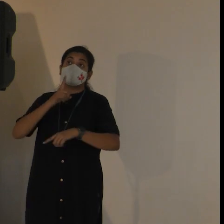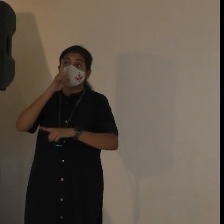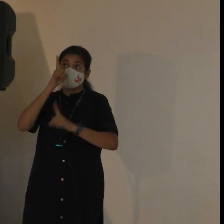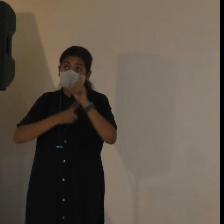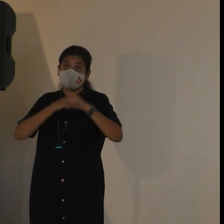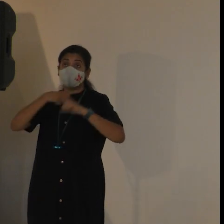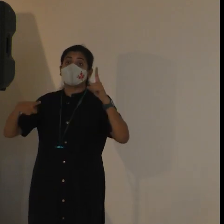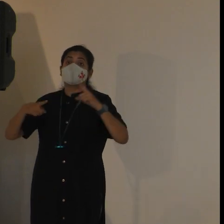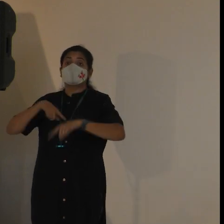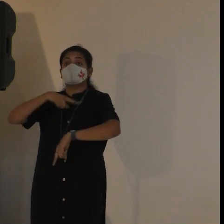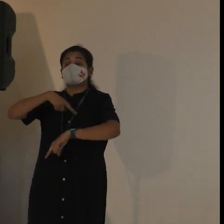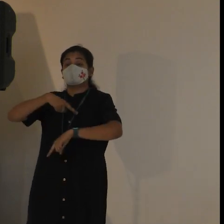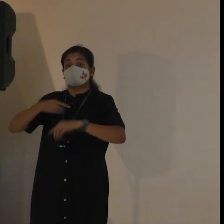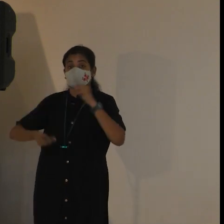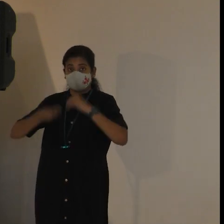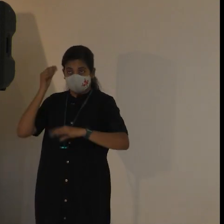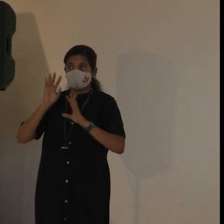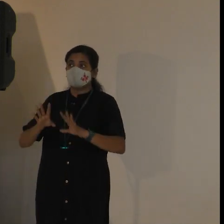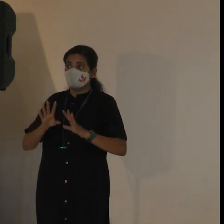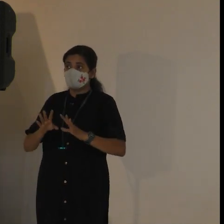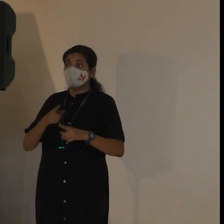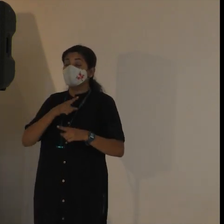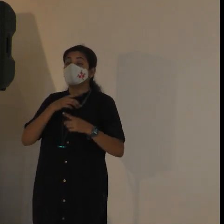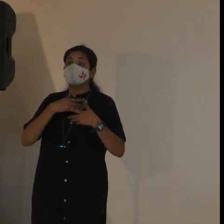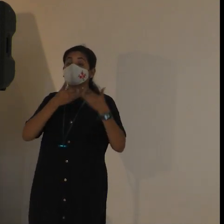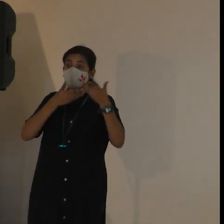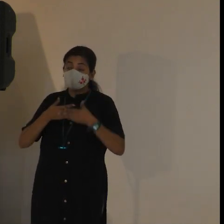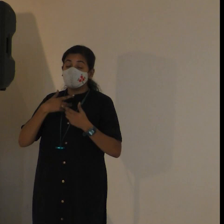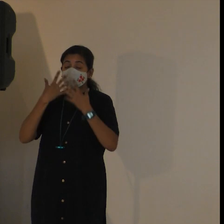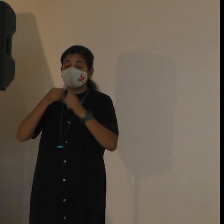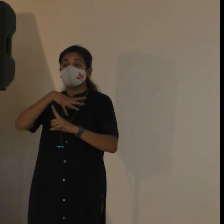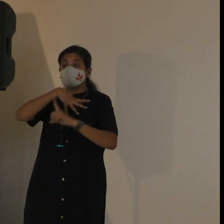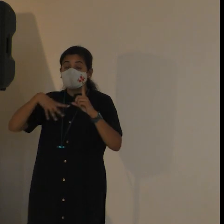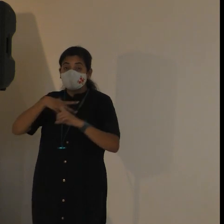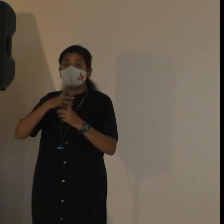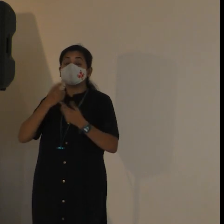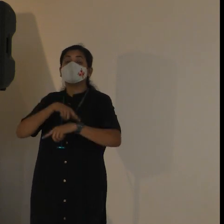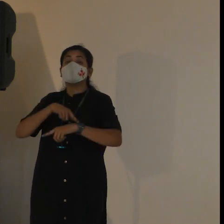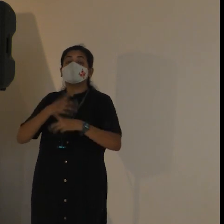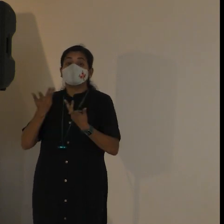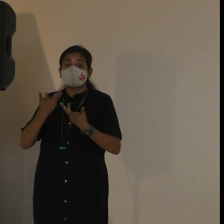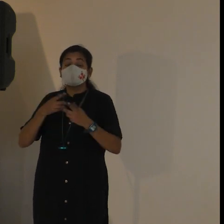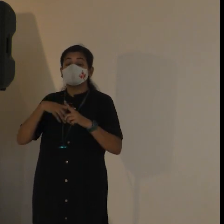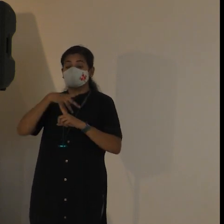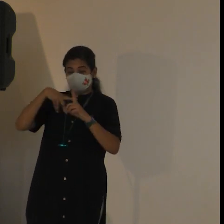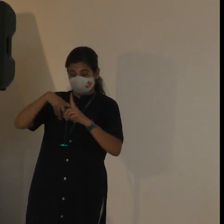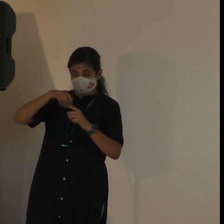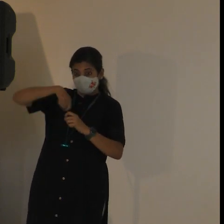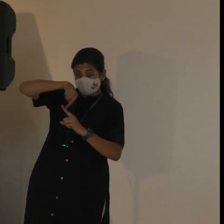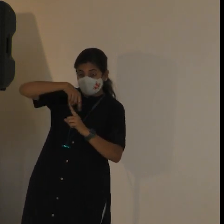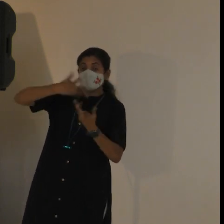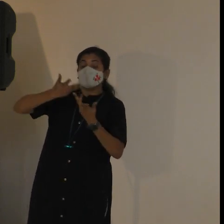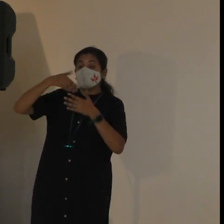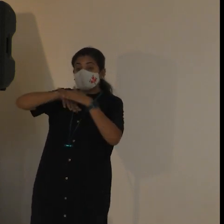of countless hours. So I think this is, to invite you all back into what it takes, what are the behind the scenes